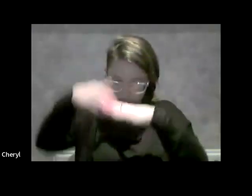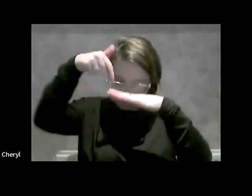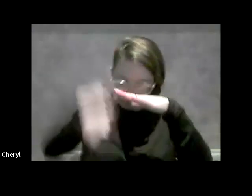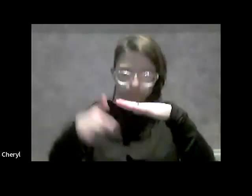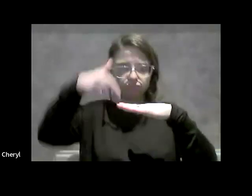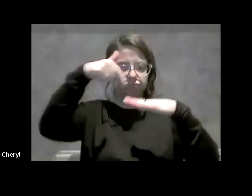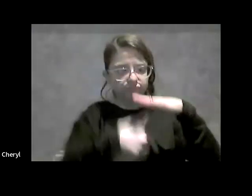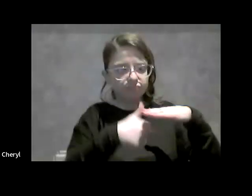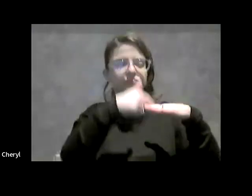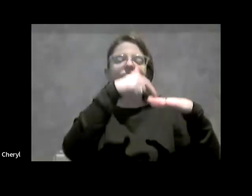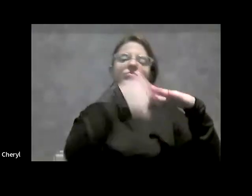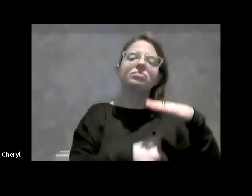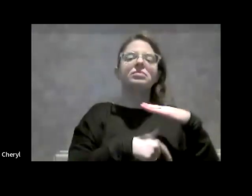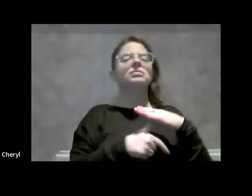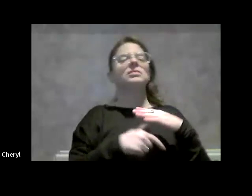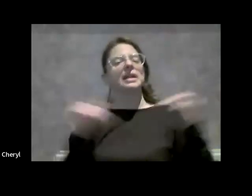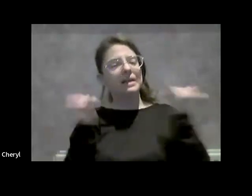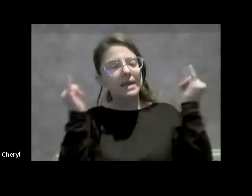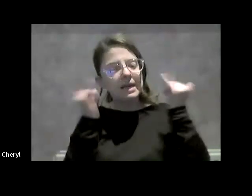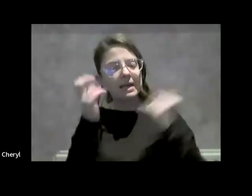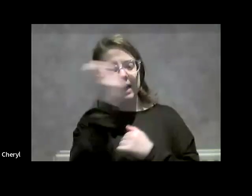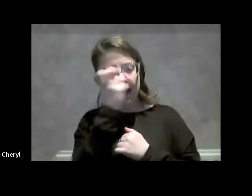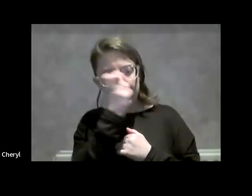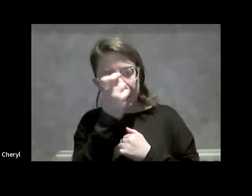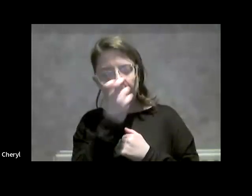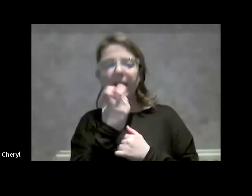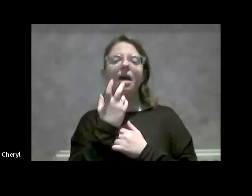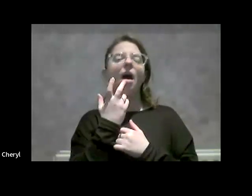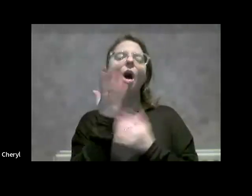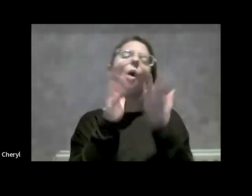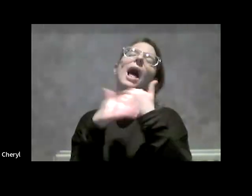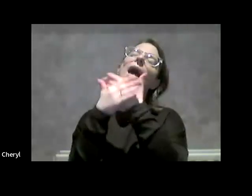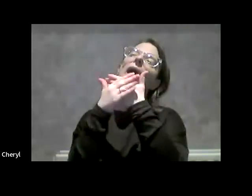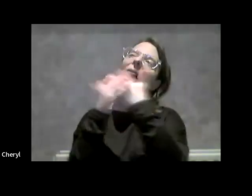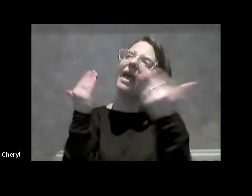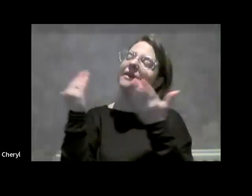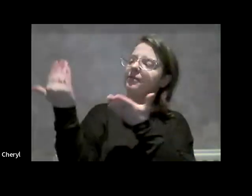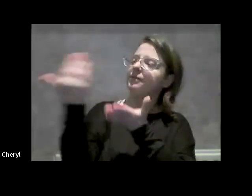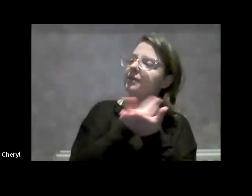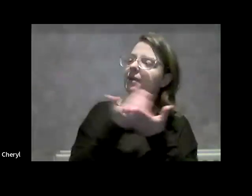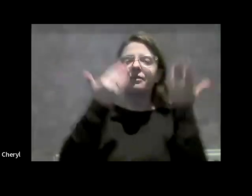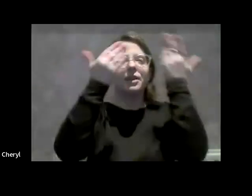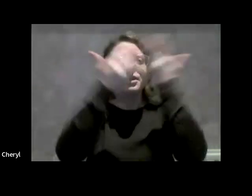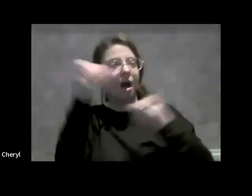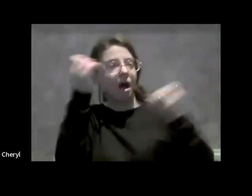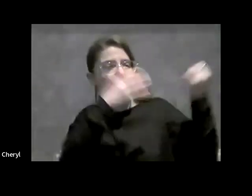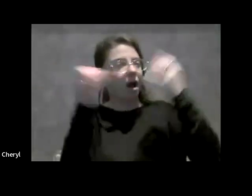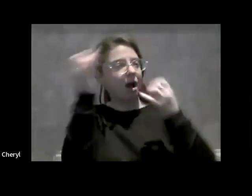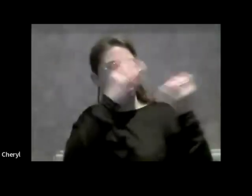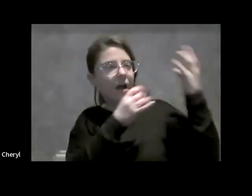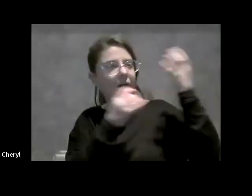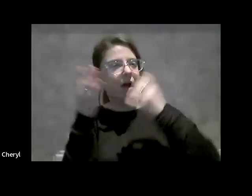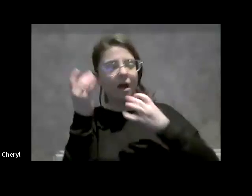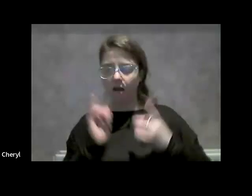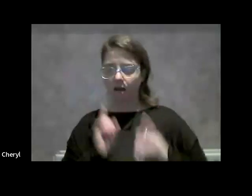basements, nightclubs, sticky floored so-called havens, which offered some respite in the darkness of a colourful night's embrace,